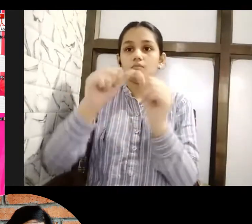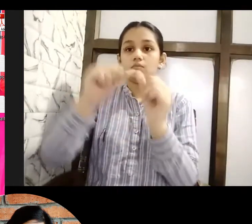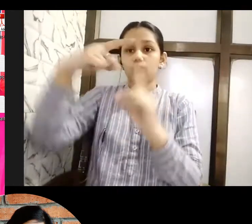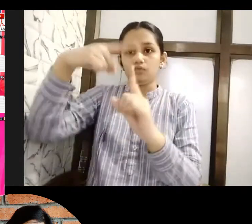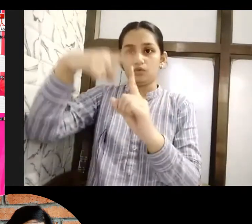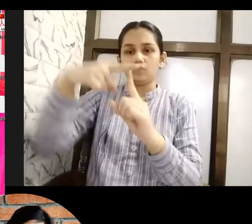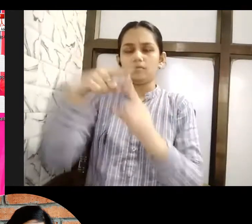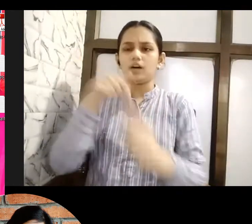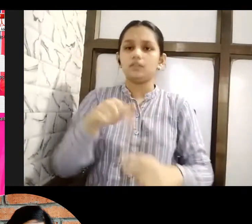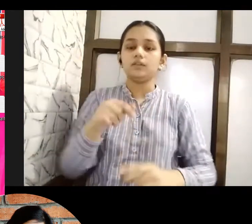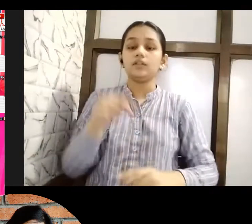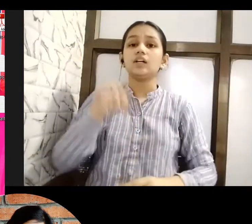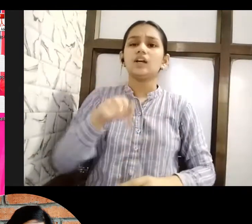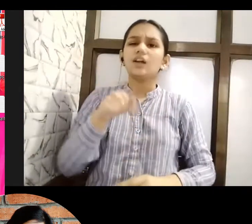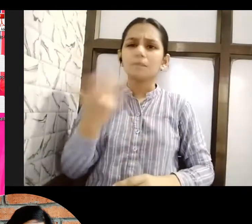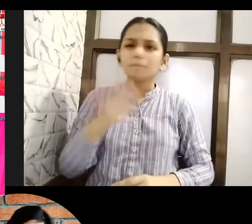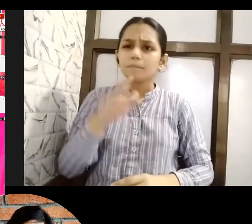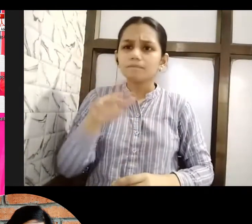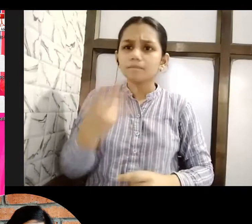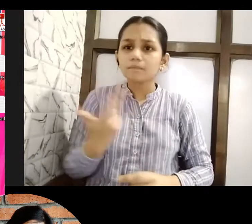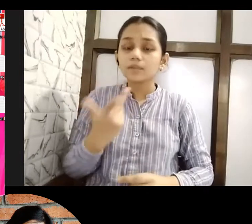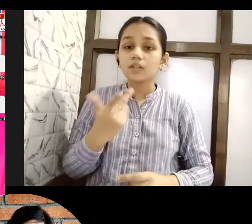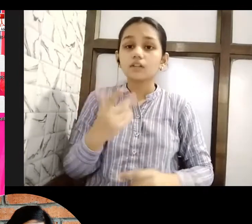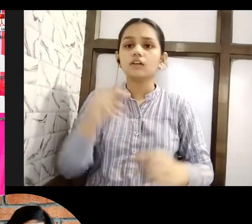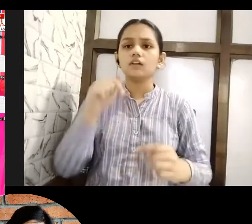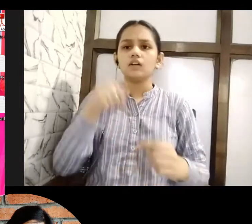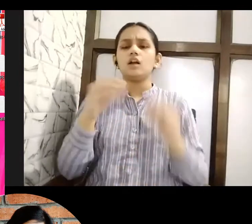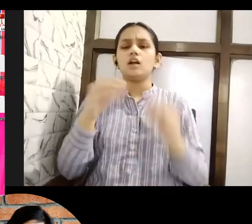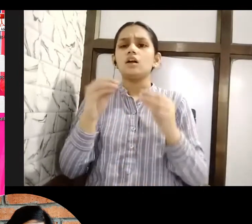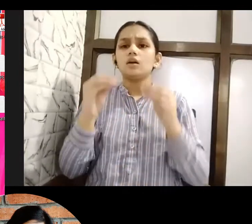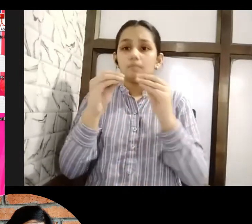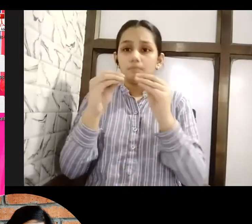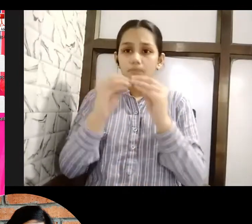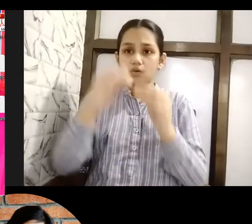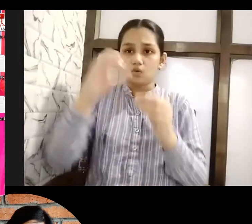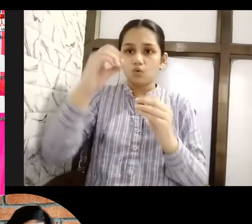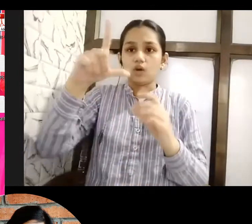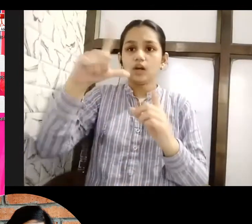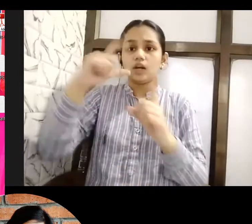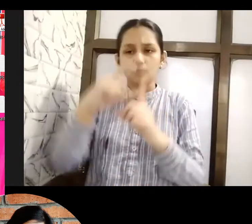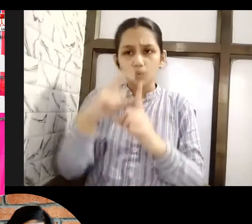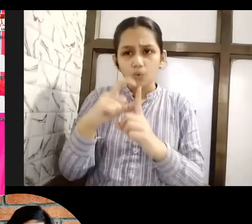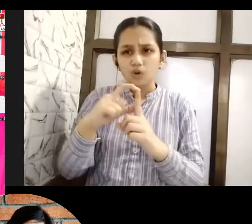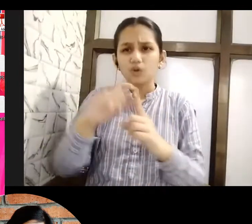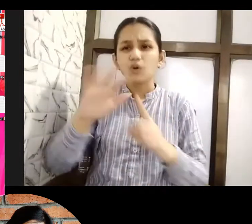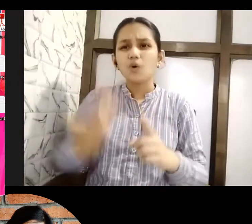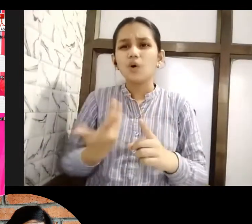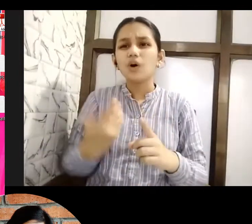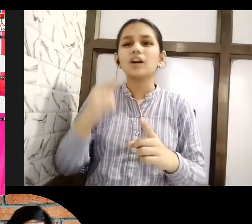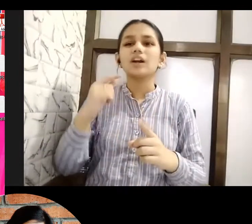Now in format, I can make it either bold, italic, underline.